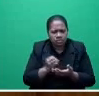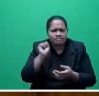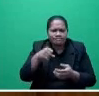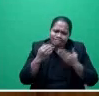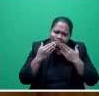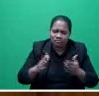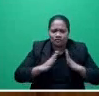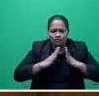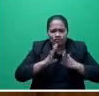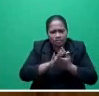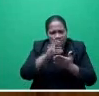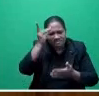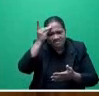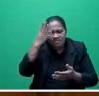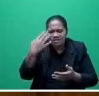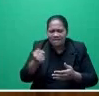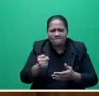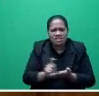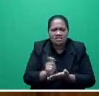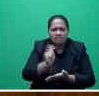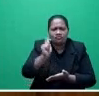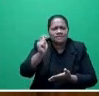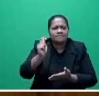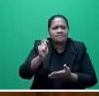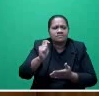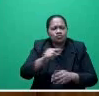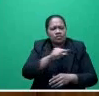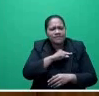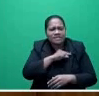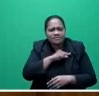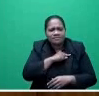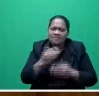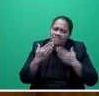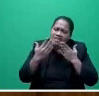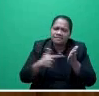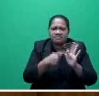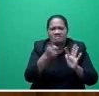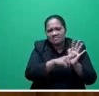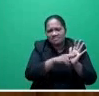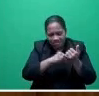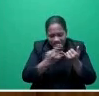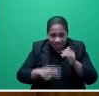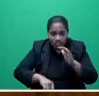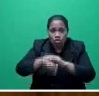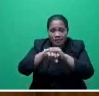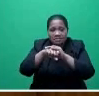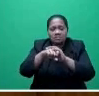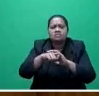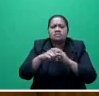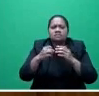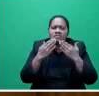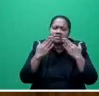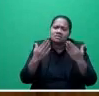education. We have tertiary qualification, thanks to TELS and toppers. We, the young Fijians, have employment